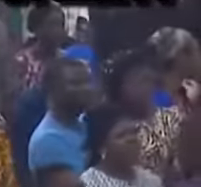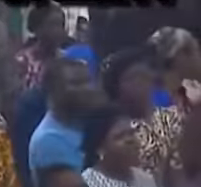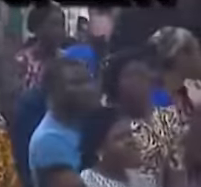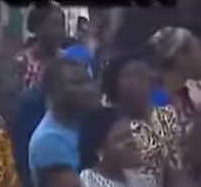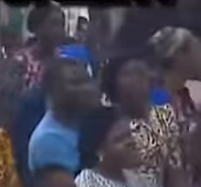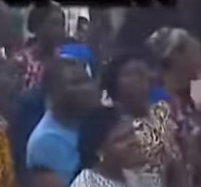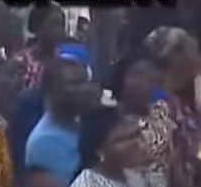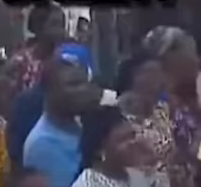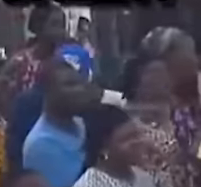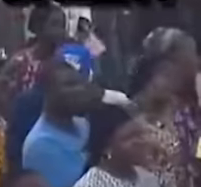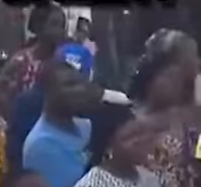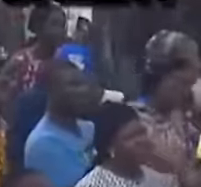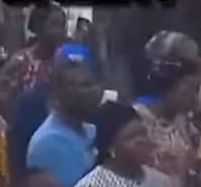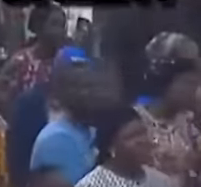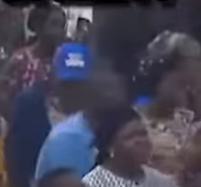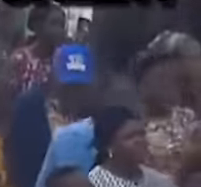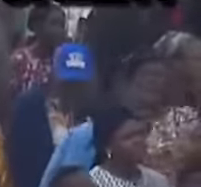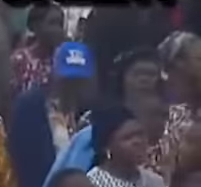you, Father.